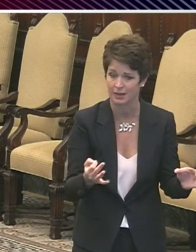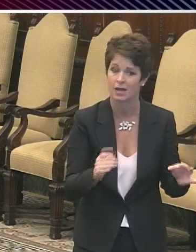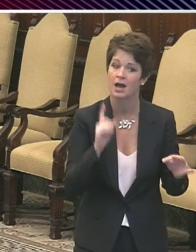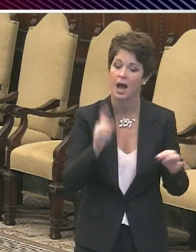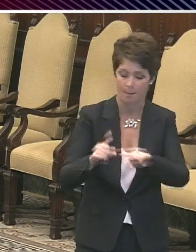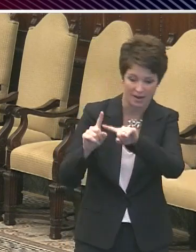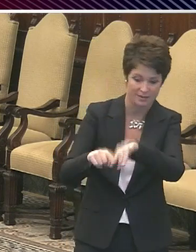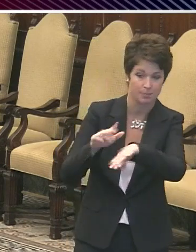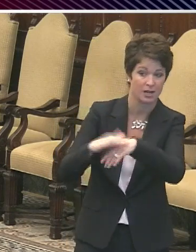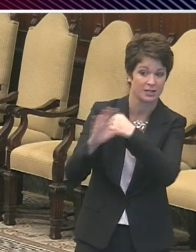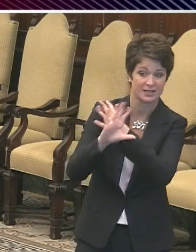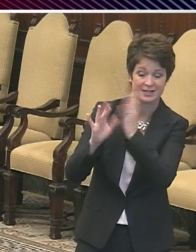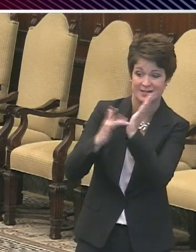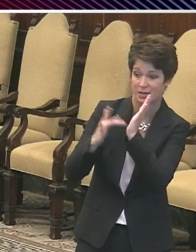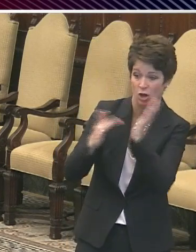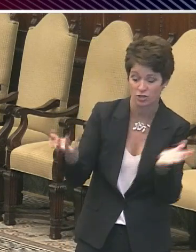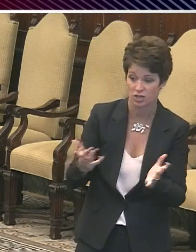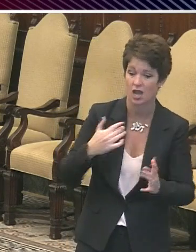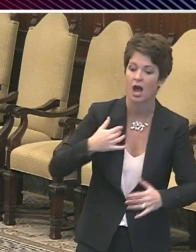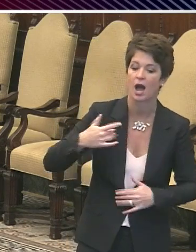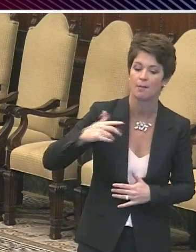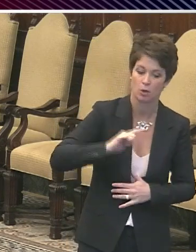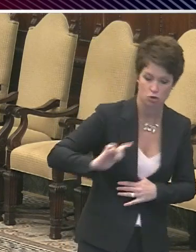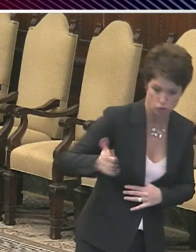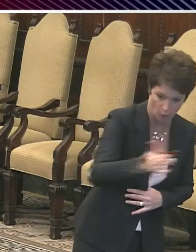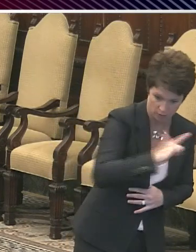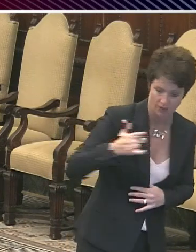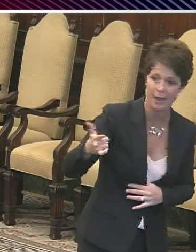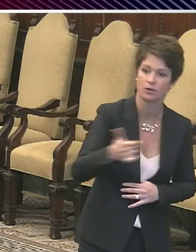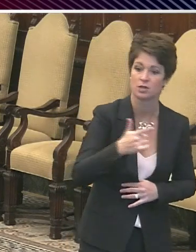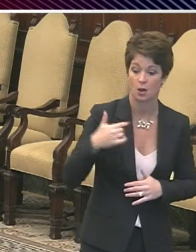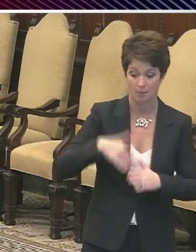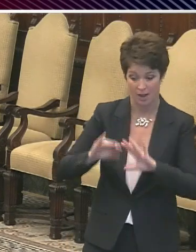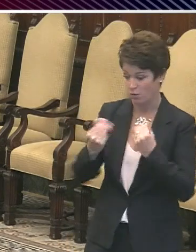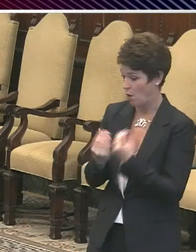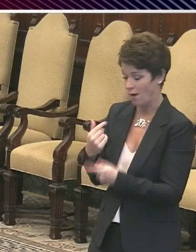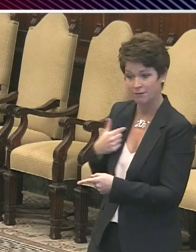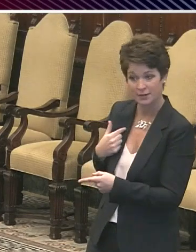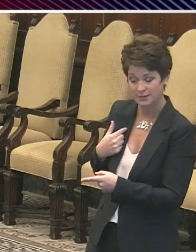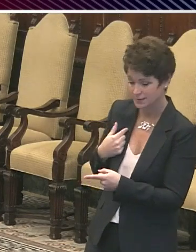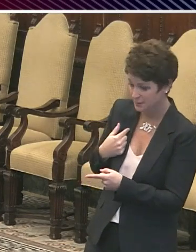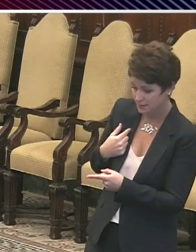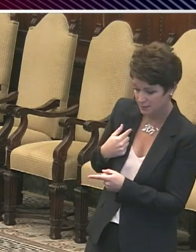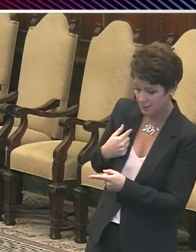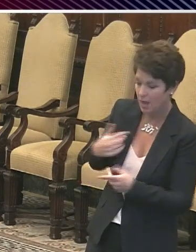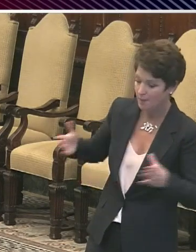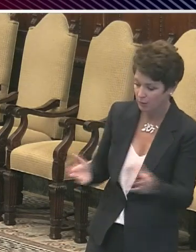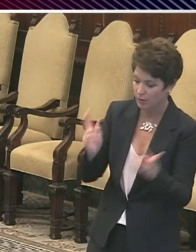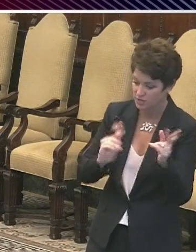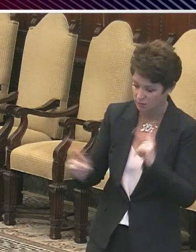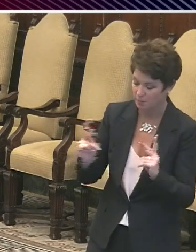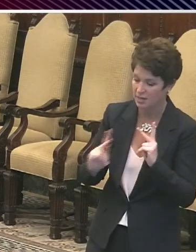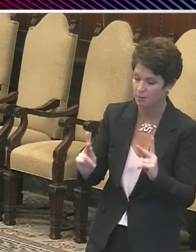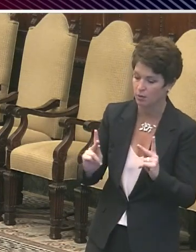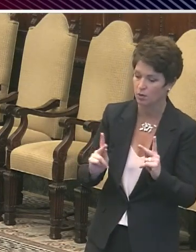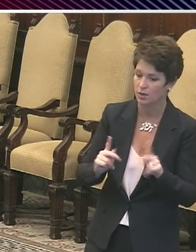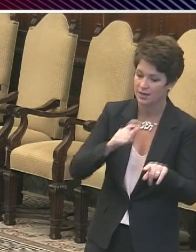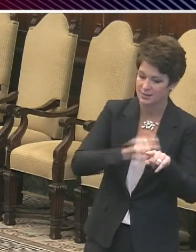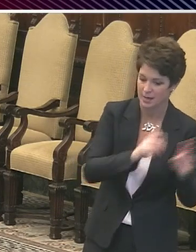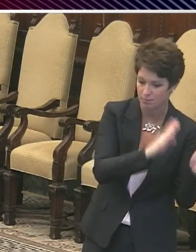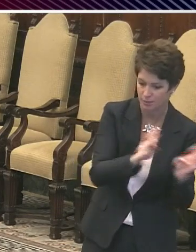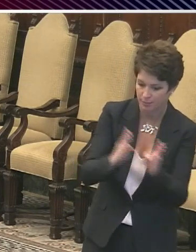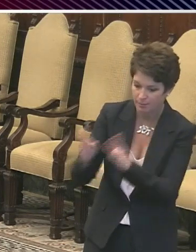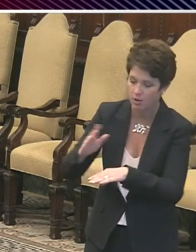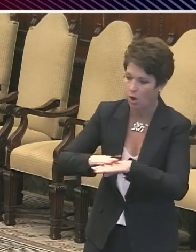technology to do that because I am making my rounds. I'm actually, when I'm not in the office, like I said, I'm encouraging people to stagger our time here on